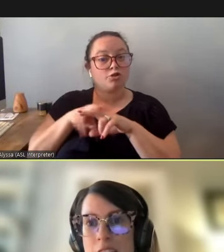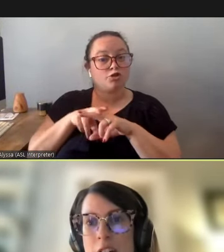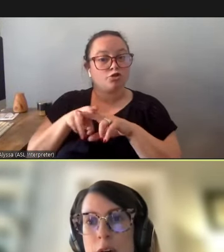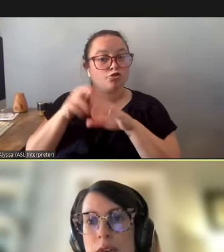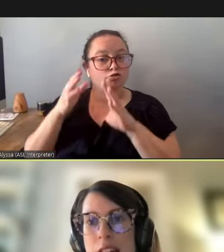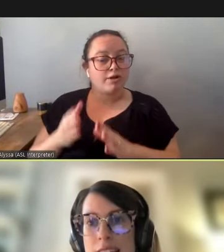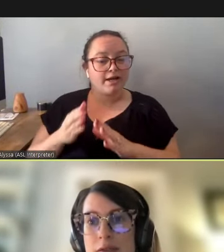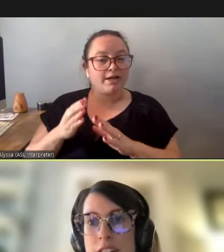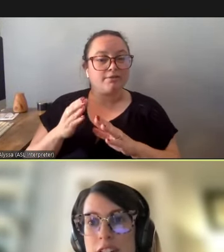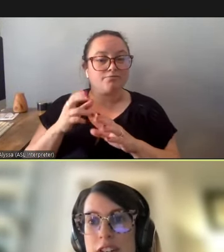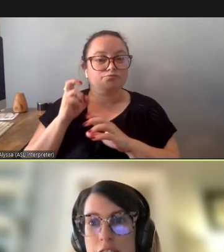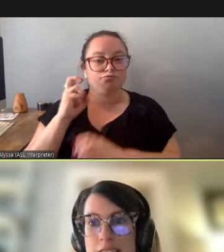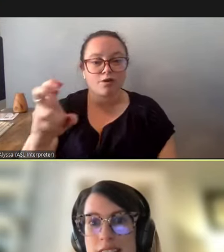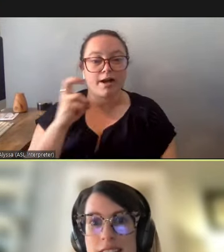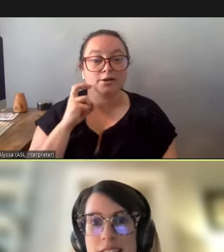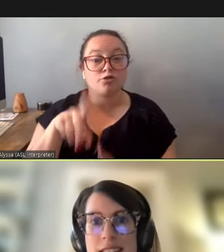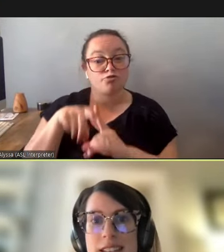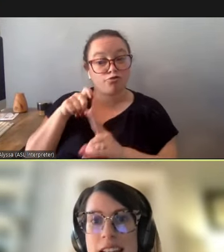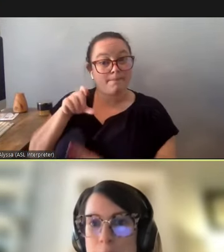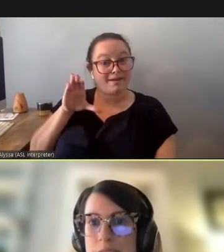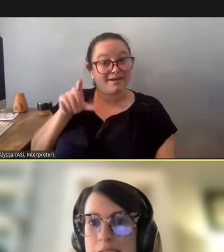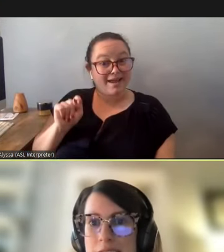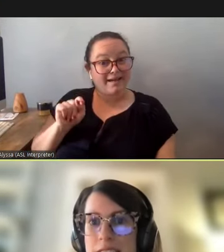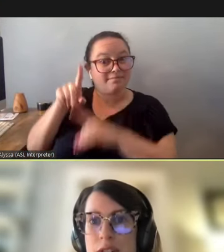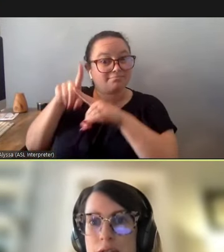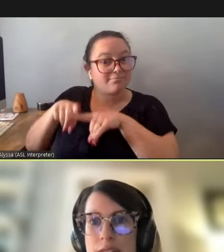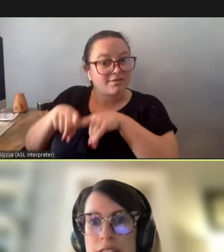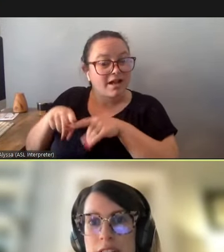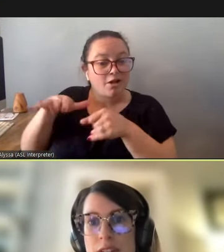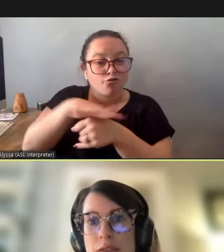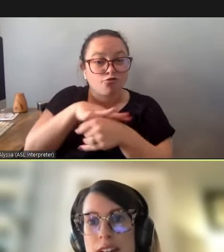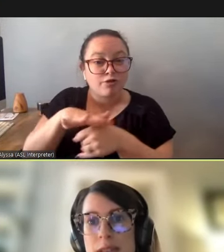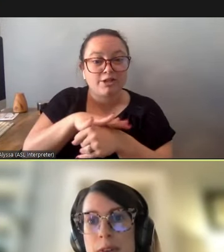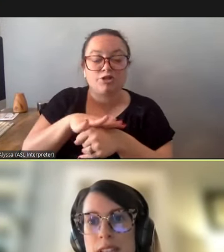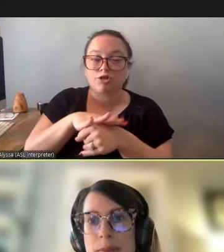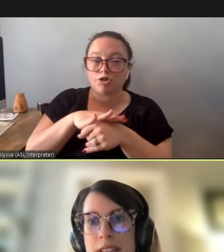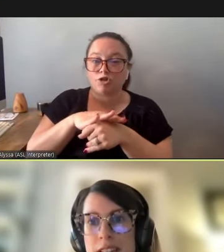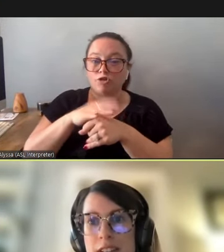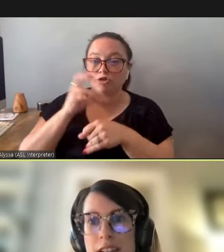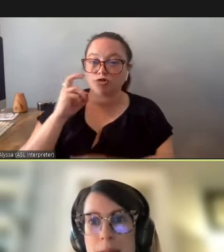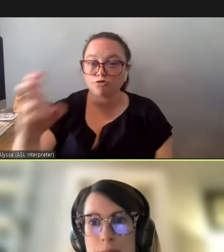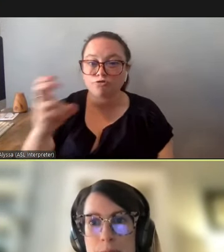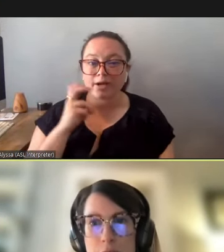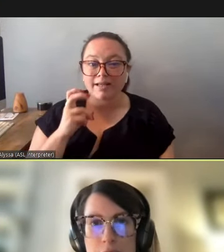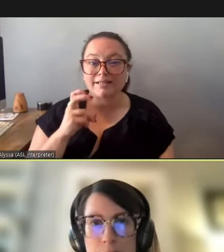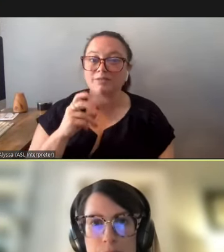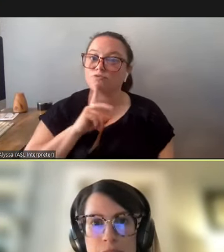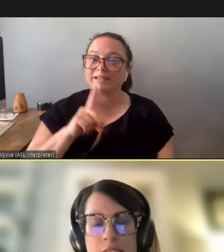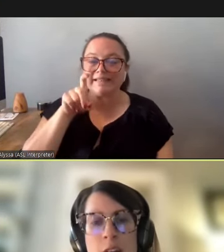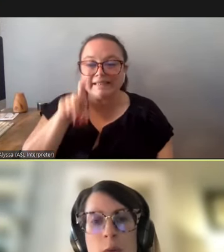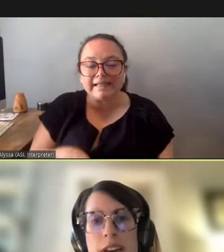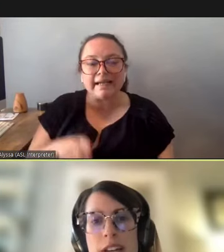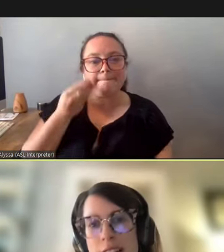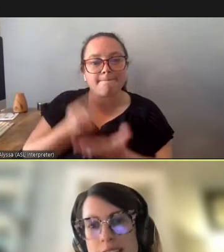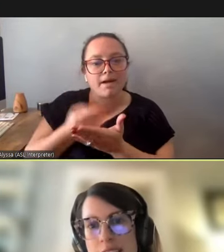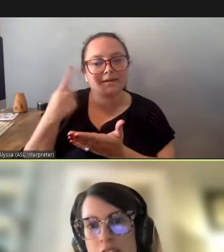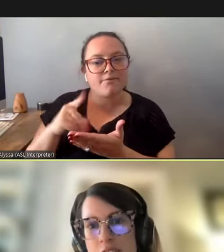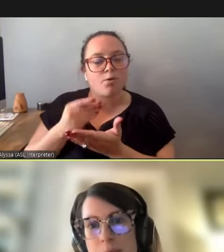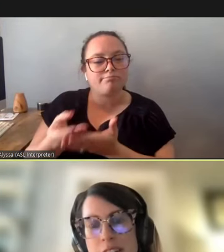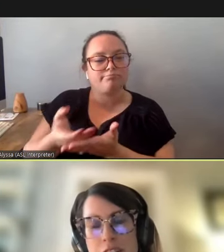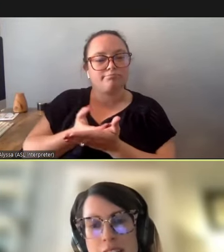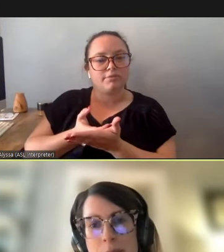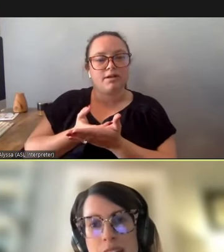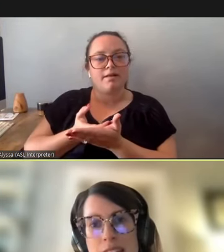Connecticut, who rely on regional transit that is in desperate need of new revenue to fund its multi-billion dollar capital program. We at